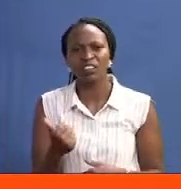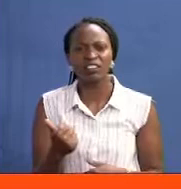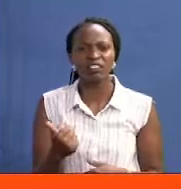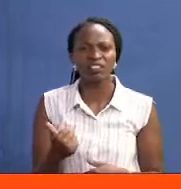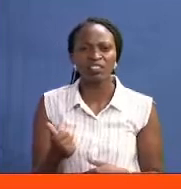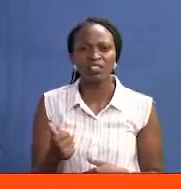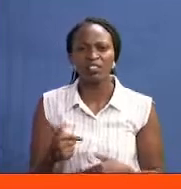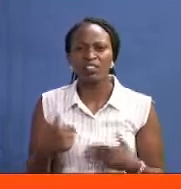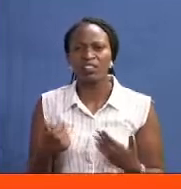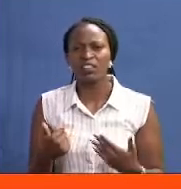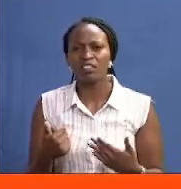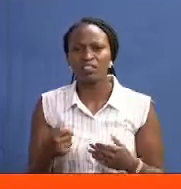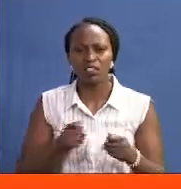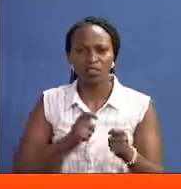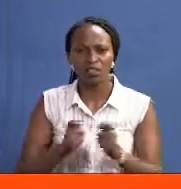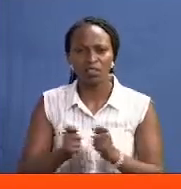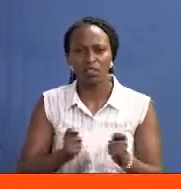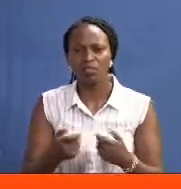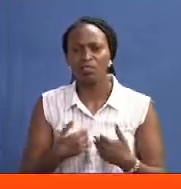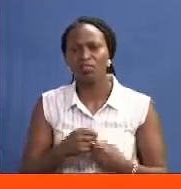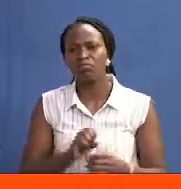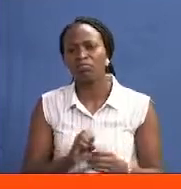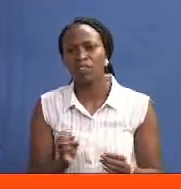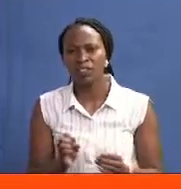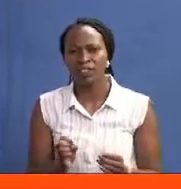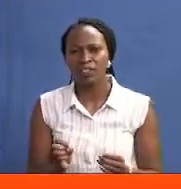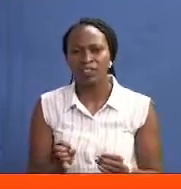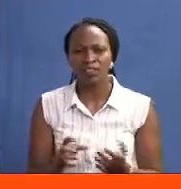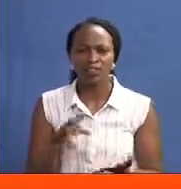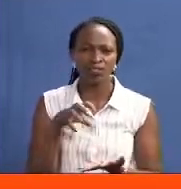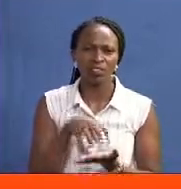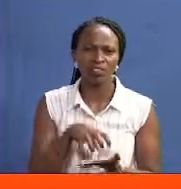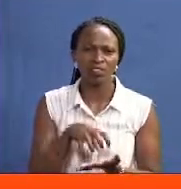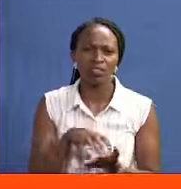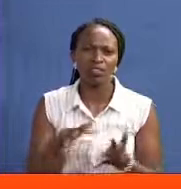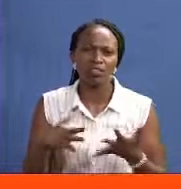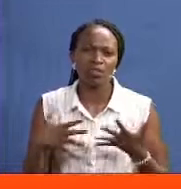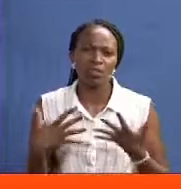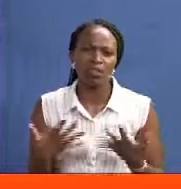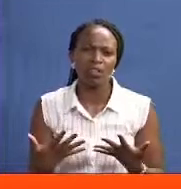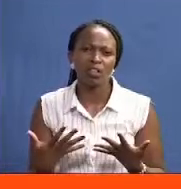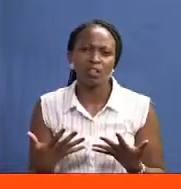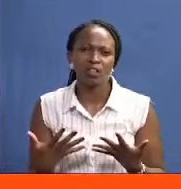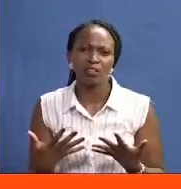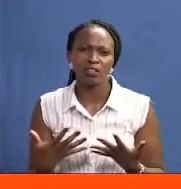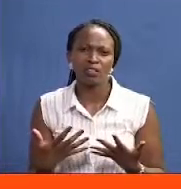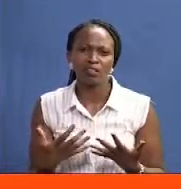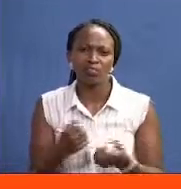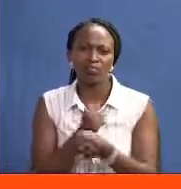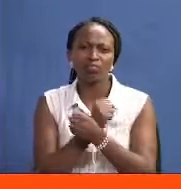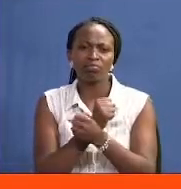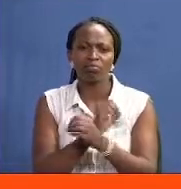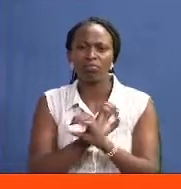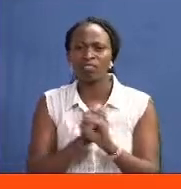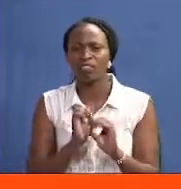of control to have situations where you really even are not safe in terms of who you what